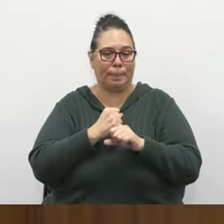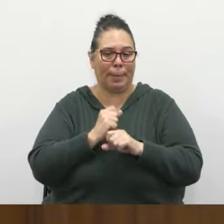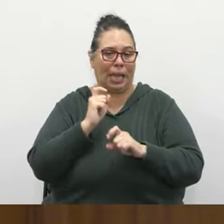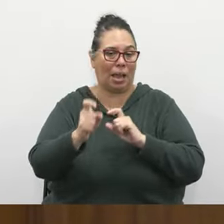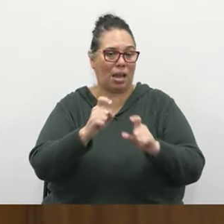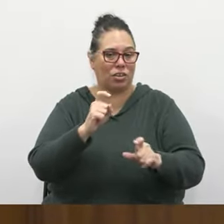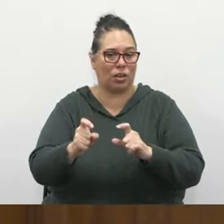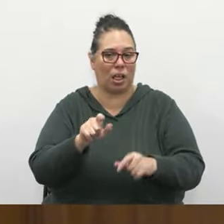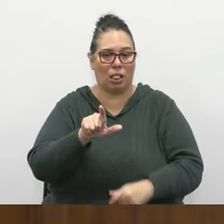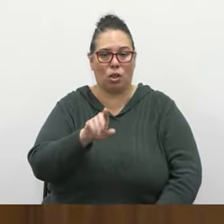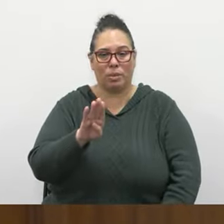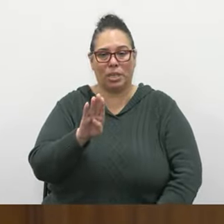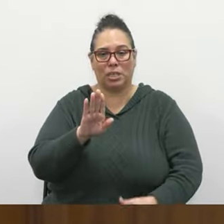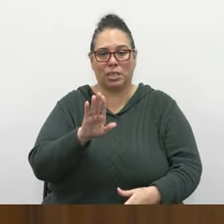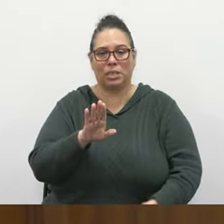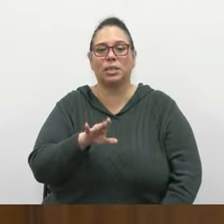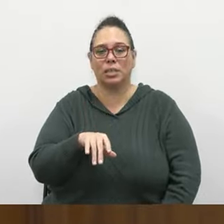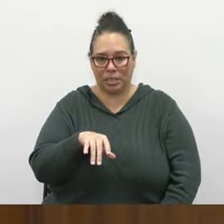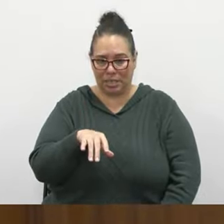for Adults. I believe it's